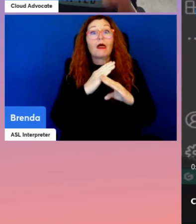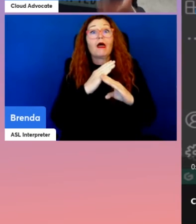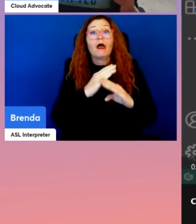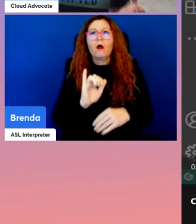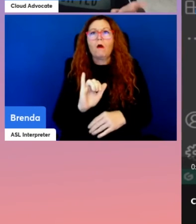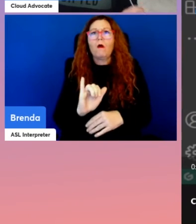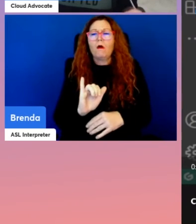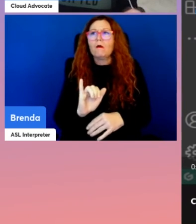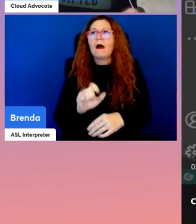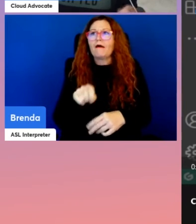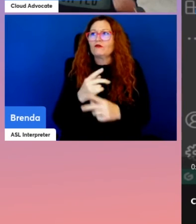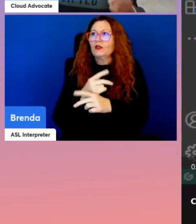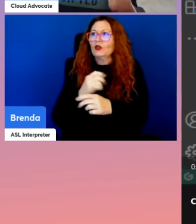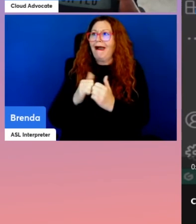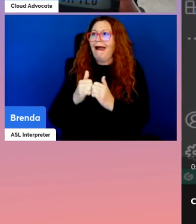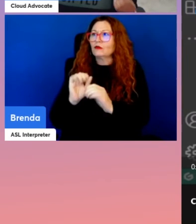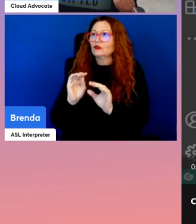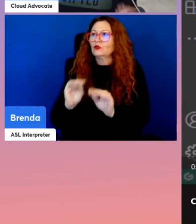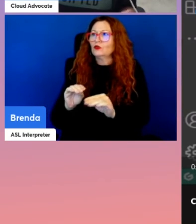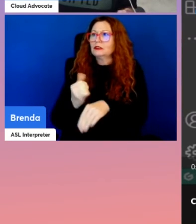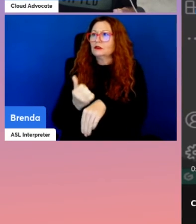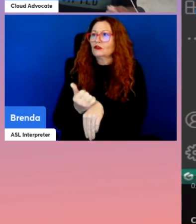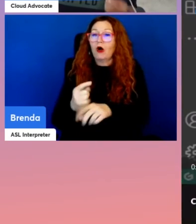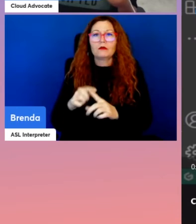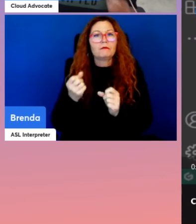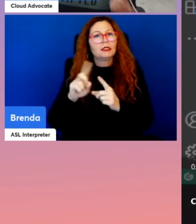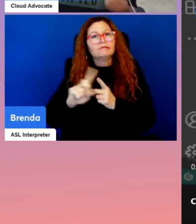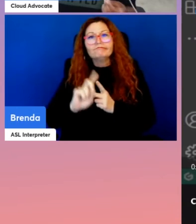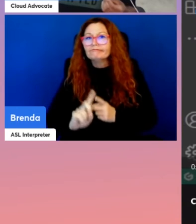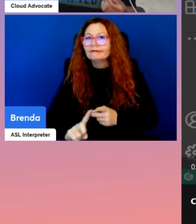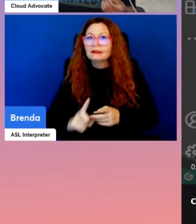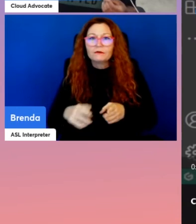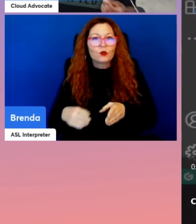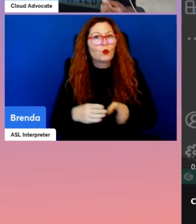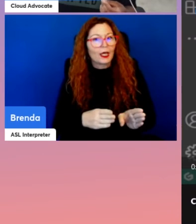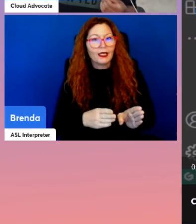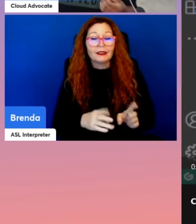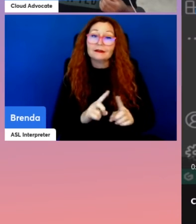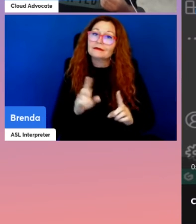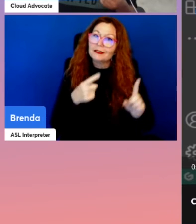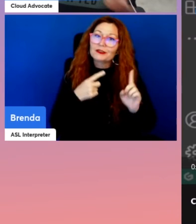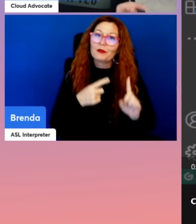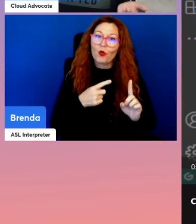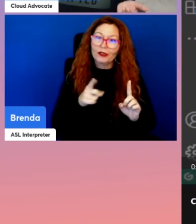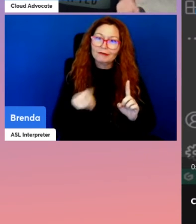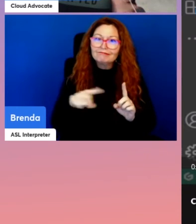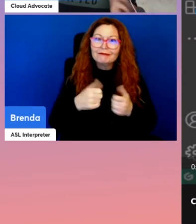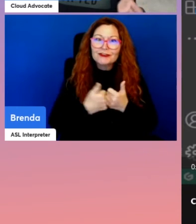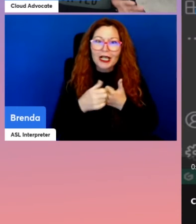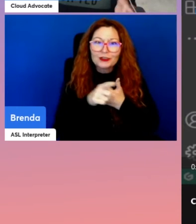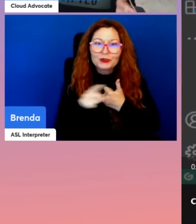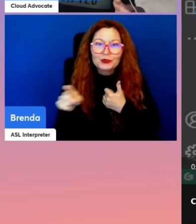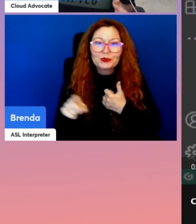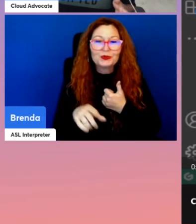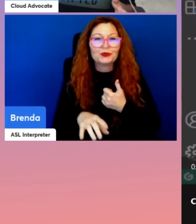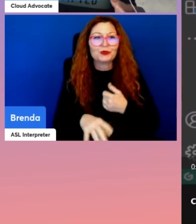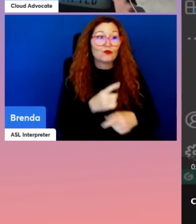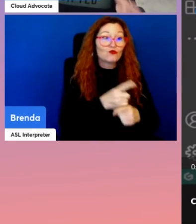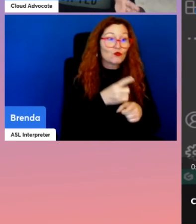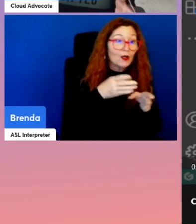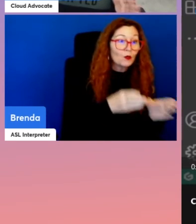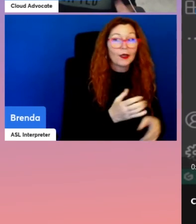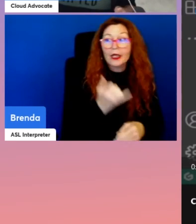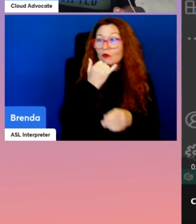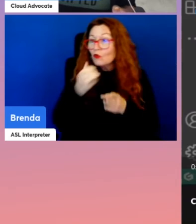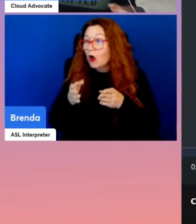And there's so many different ways you can do that. And that's the point of this challenge. There's no wrong or right way to do it. You